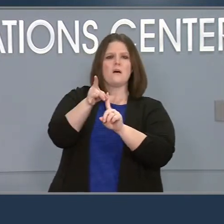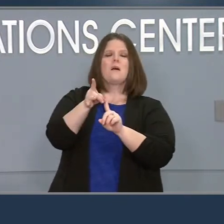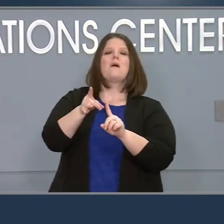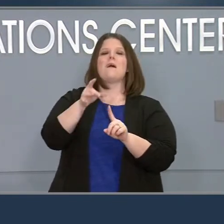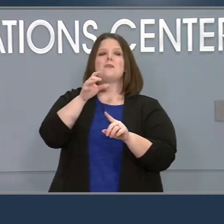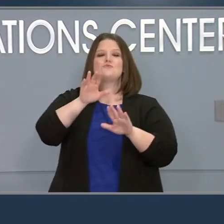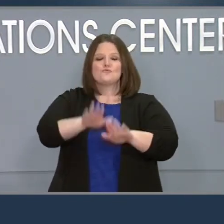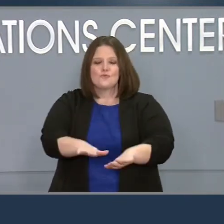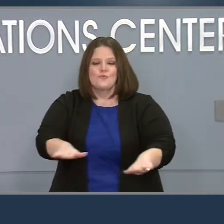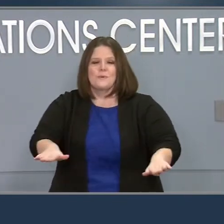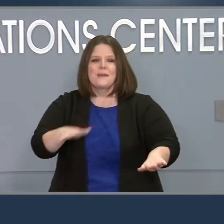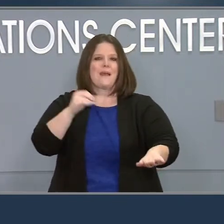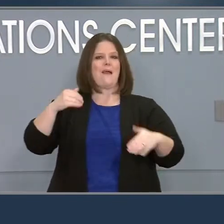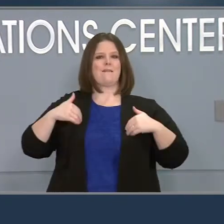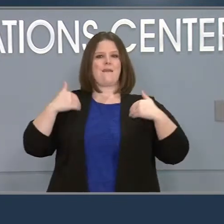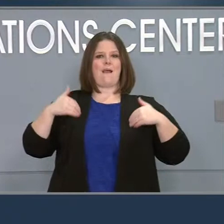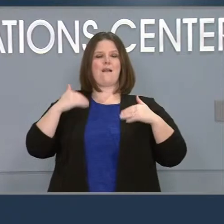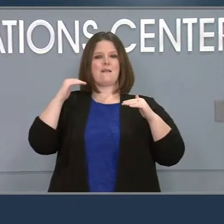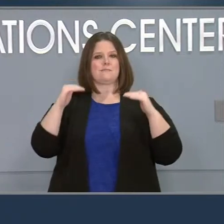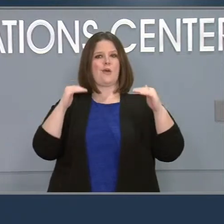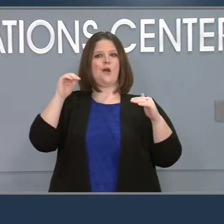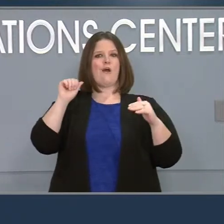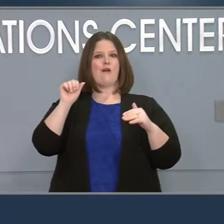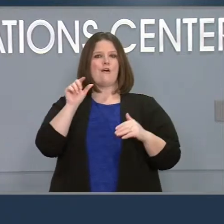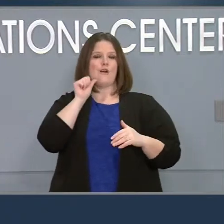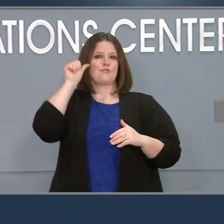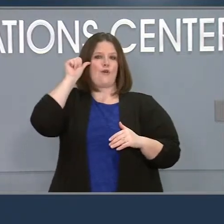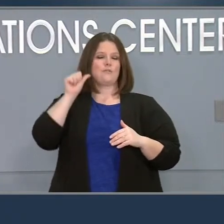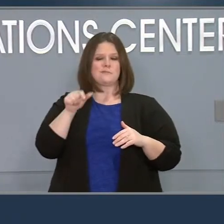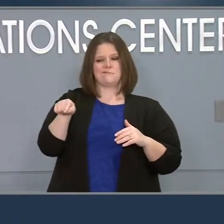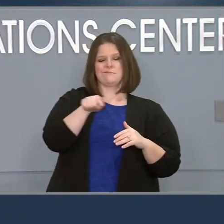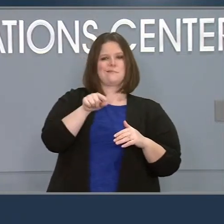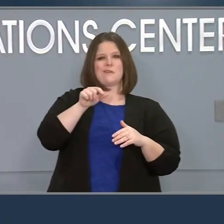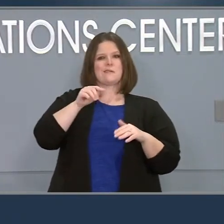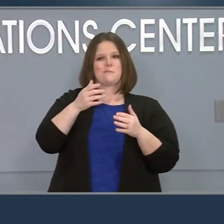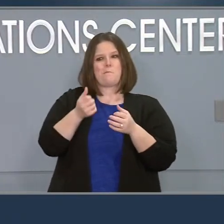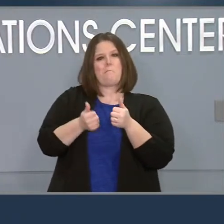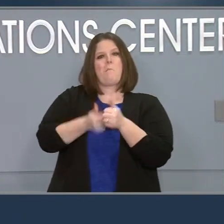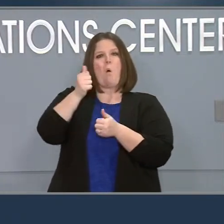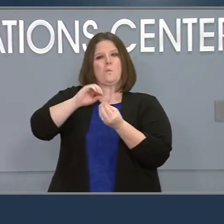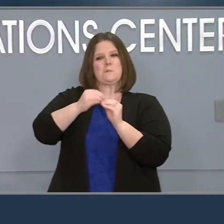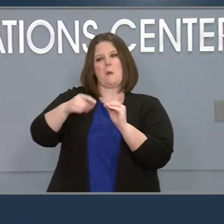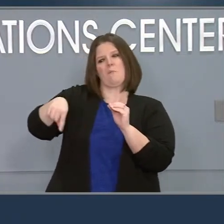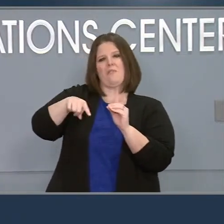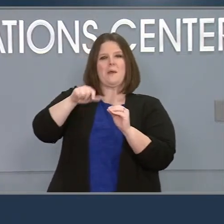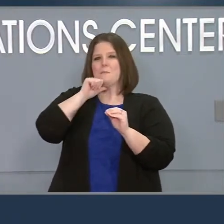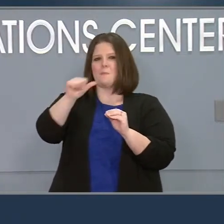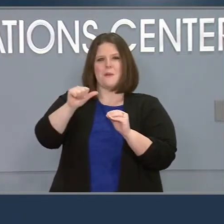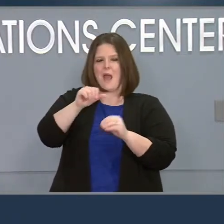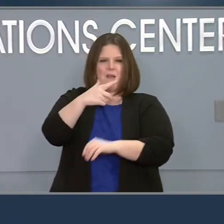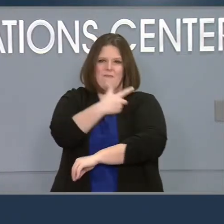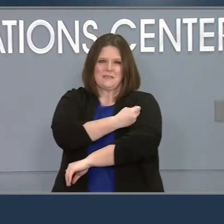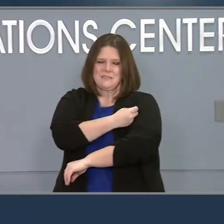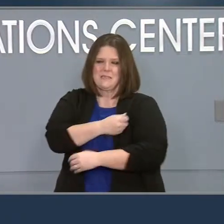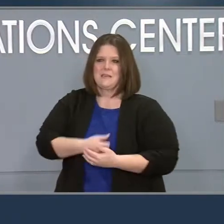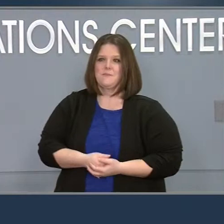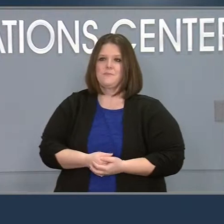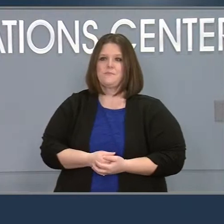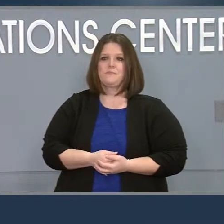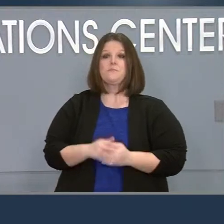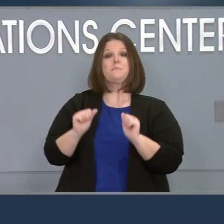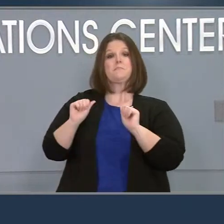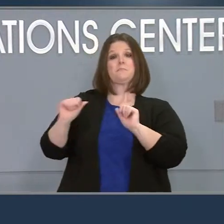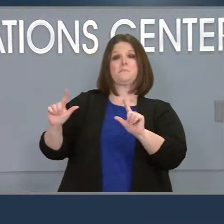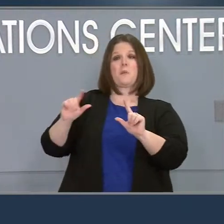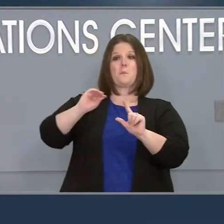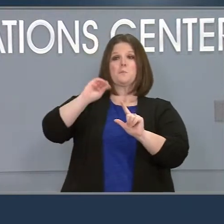is our least vaccinated age groups. Next, we look at the percent of tests that are positive. This graph goes back